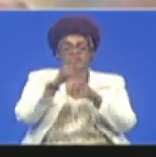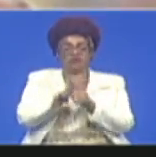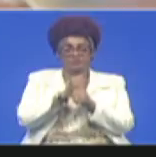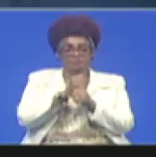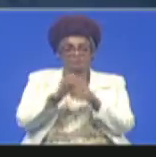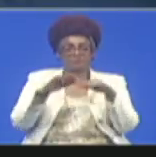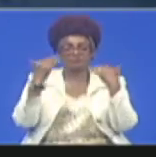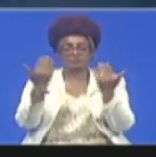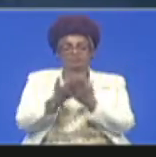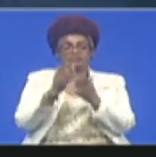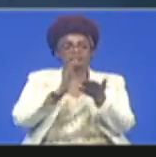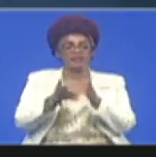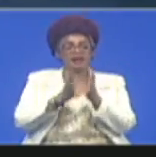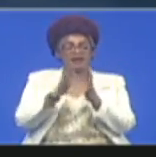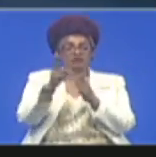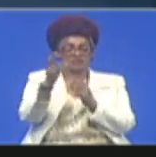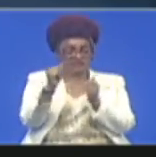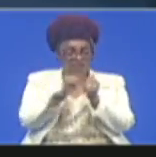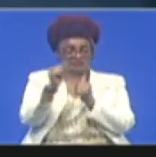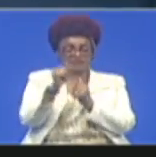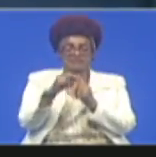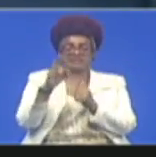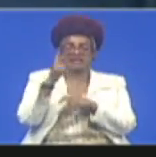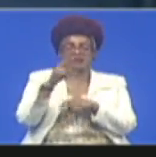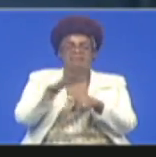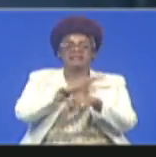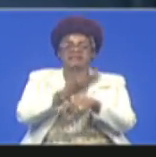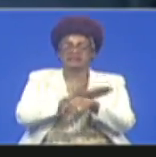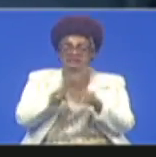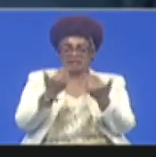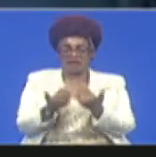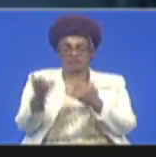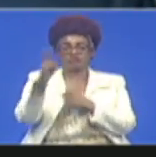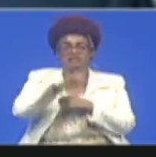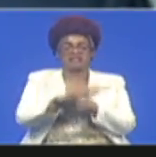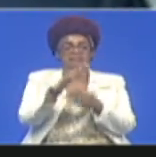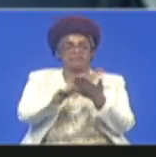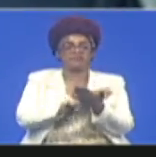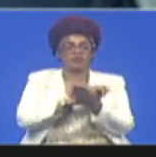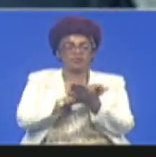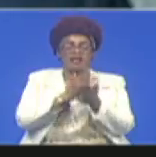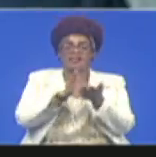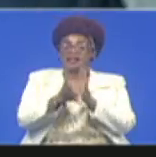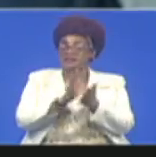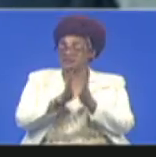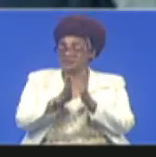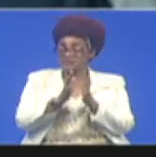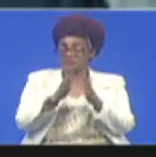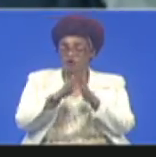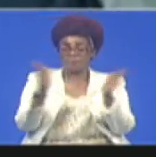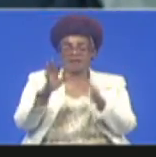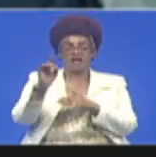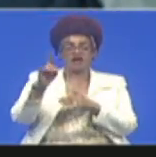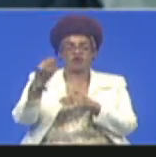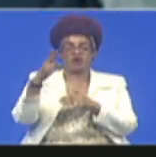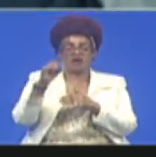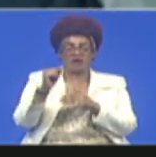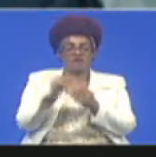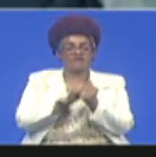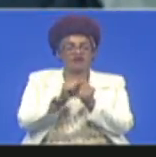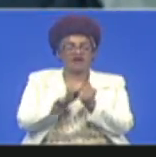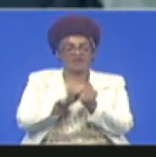in 2015 and received his second mandate just 2 days before the World Athletics Championships opens in Doha on Friday.